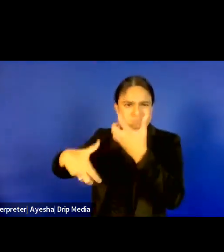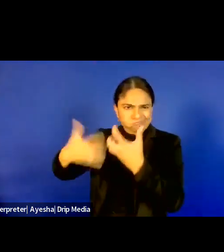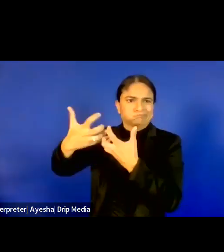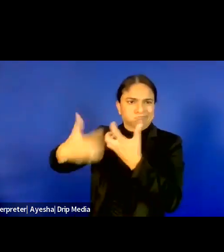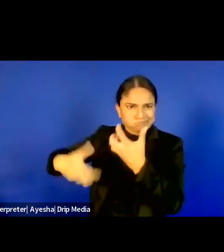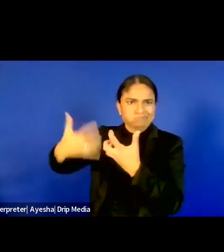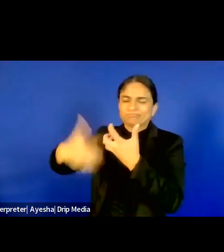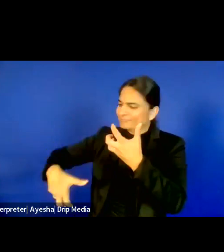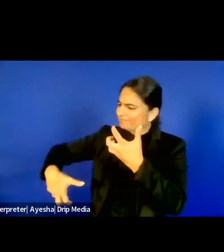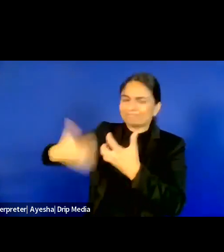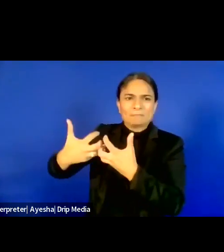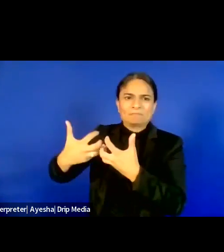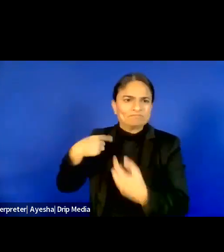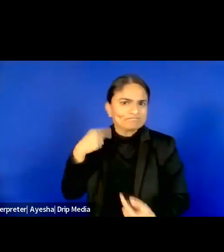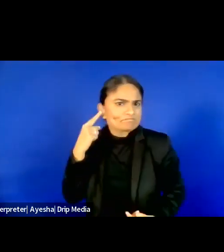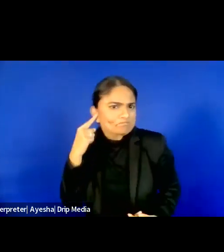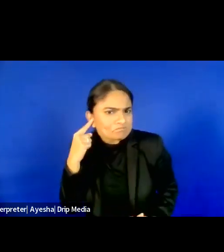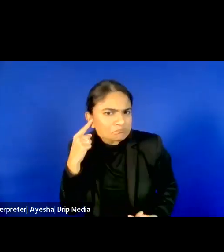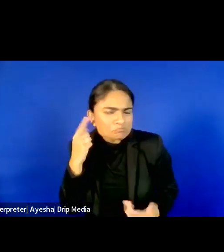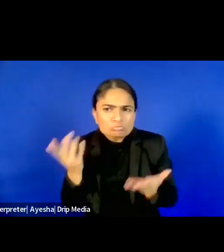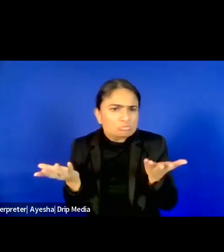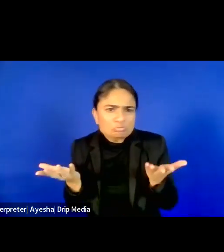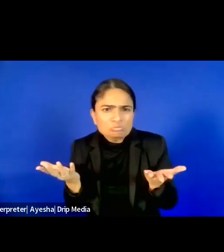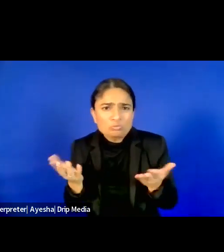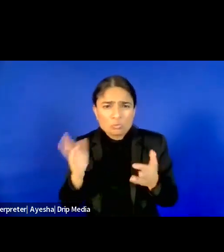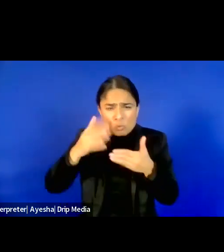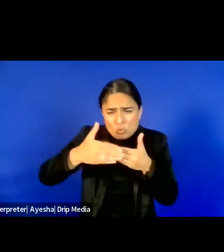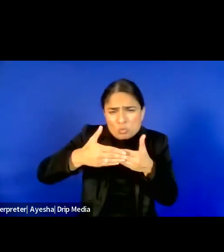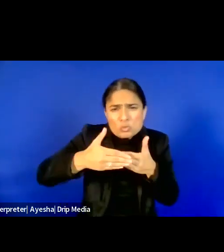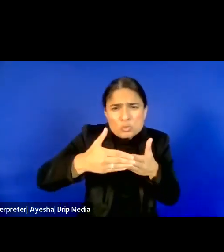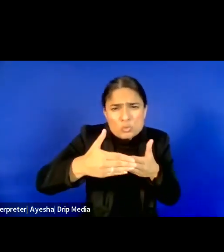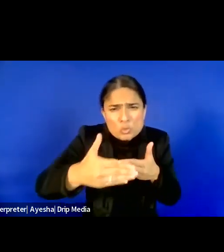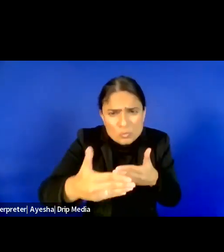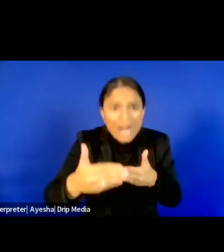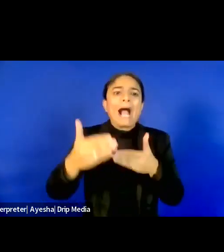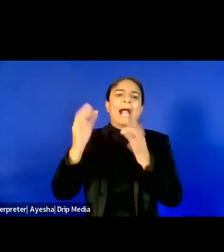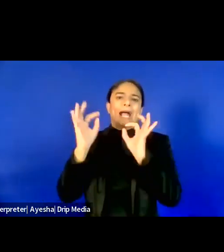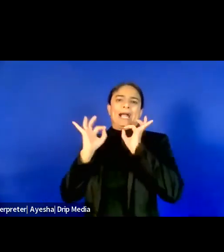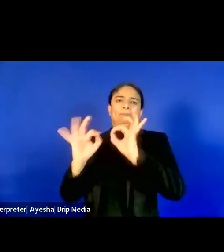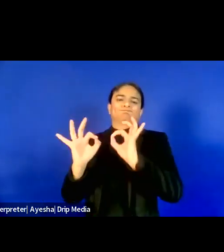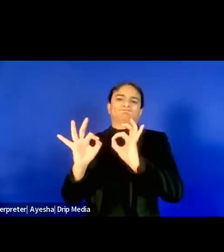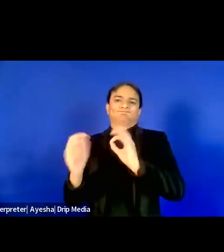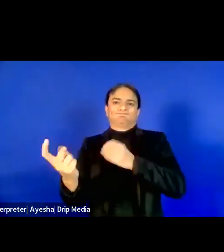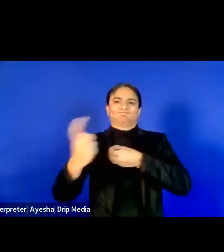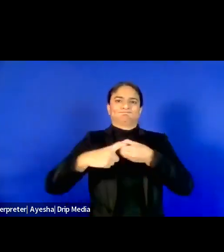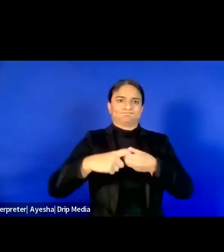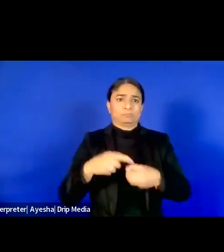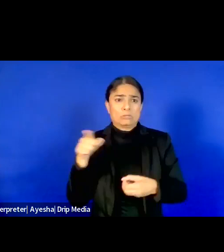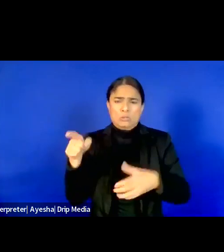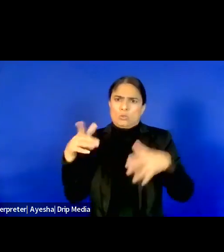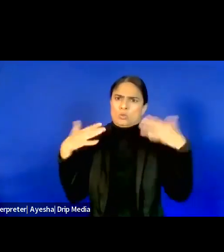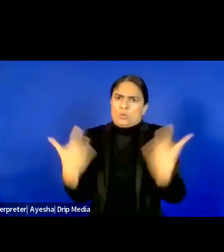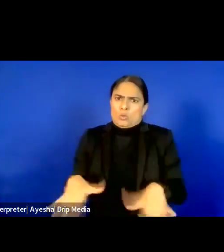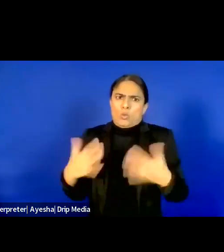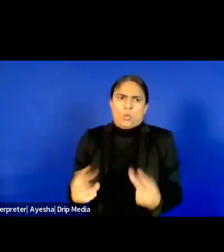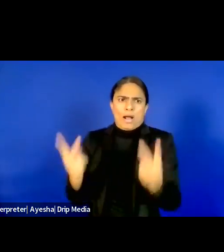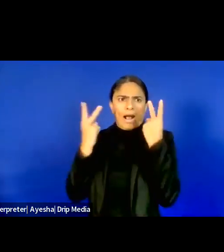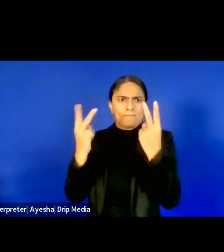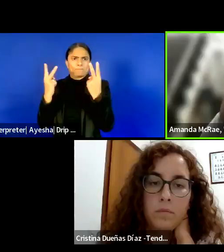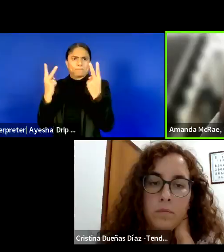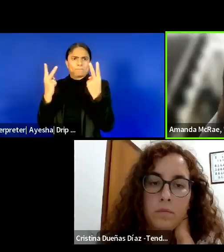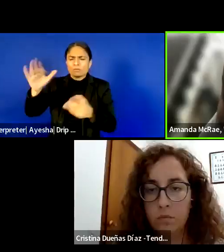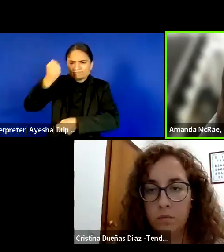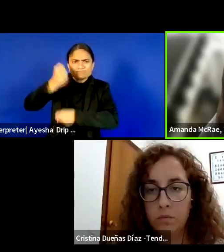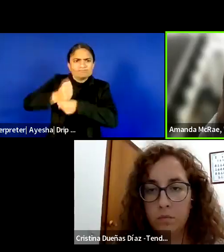can get resolved and we can hear her important intervention later on in today's event. With that in mind, let me give you just a